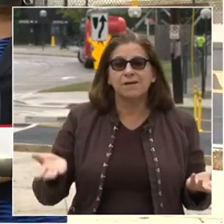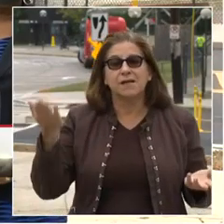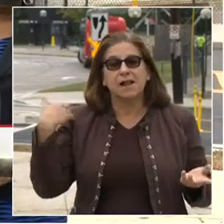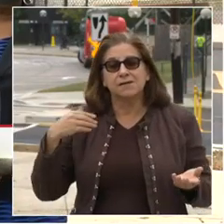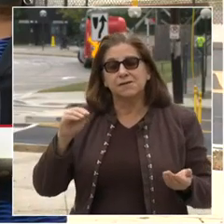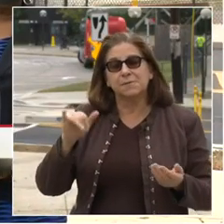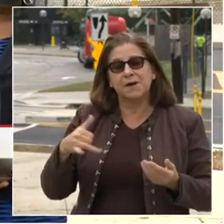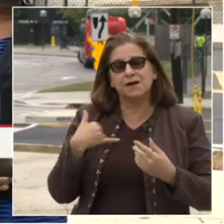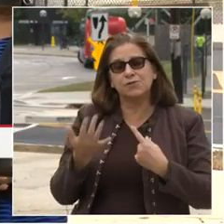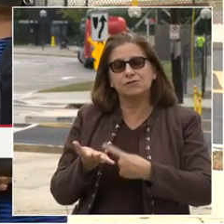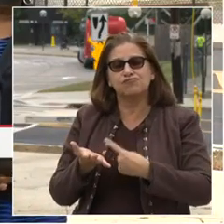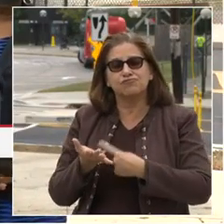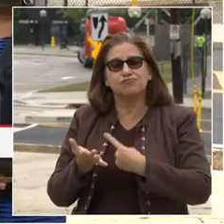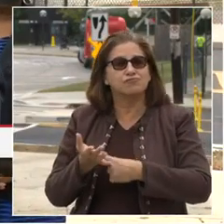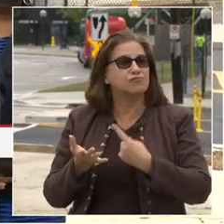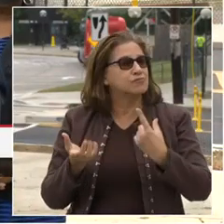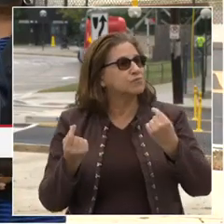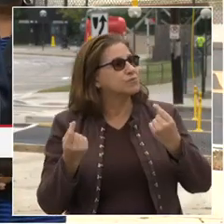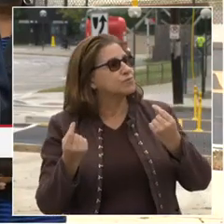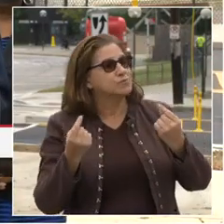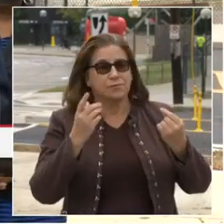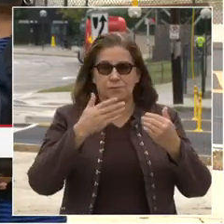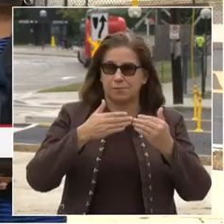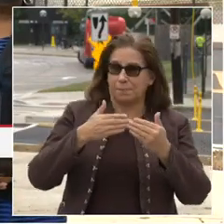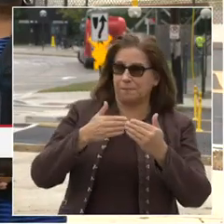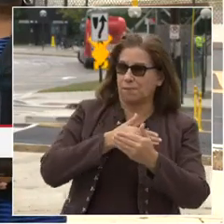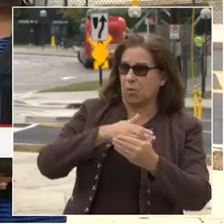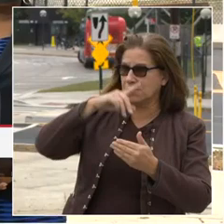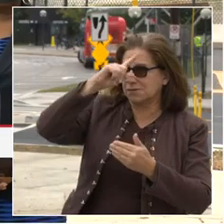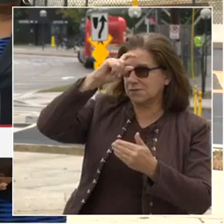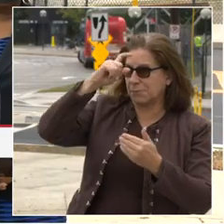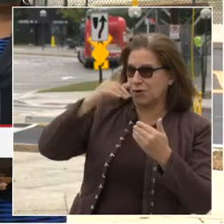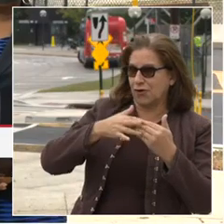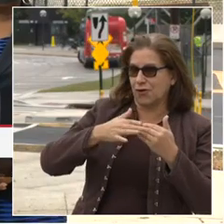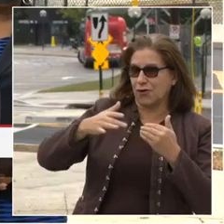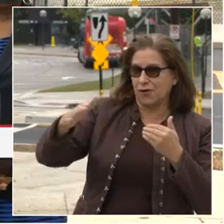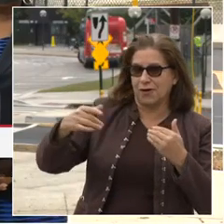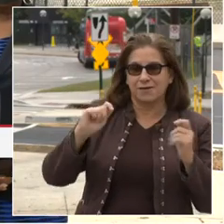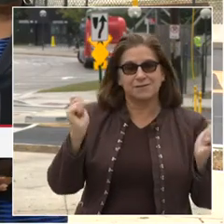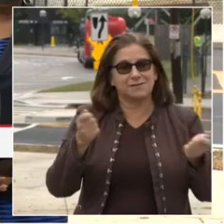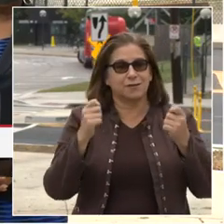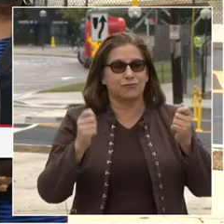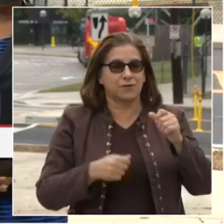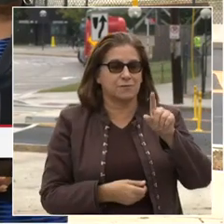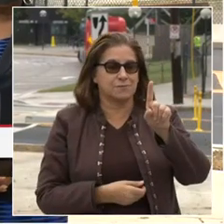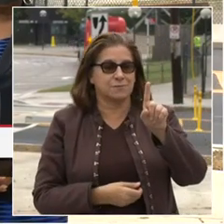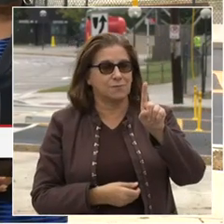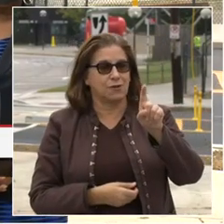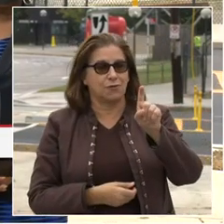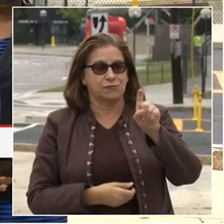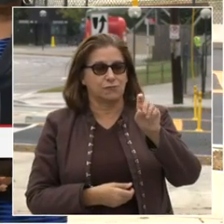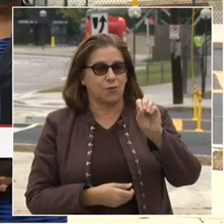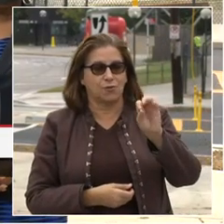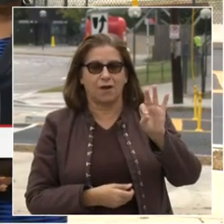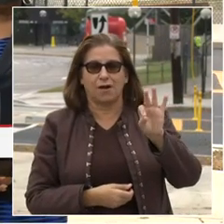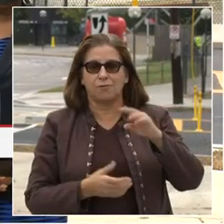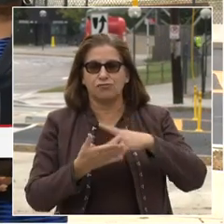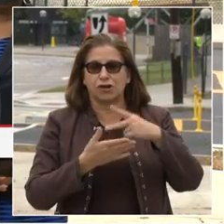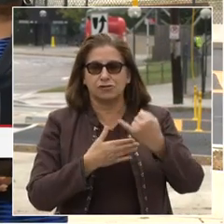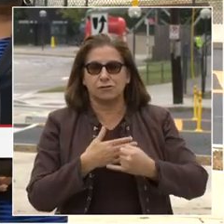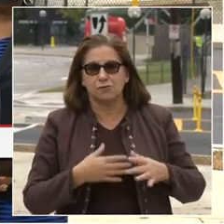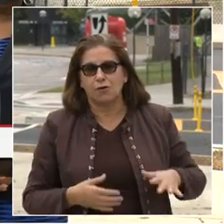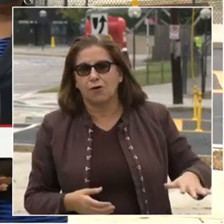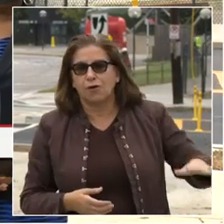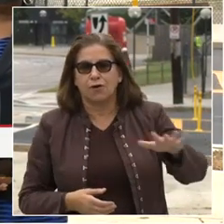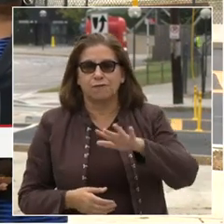safety project to accelerate 109 projects all across the district and all 8 wards,